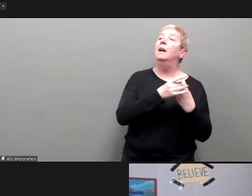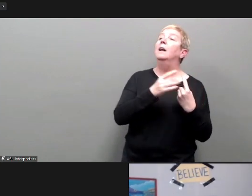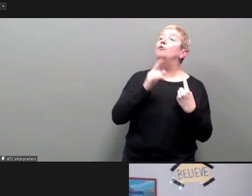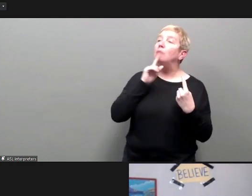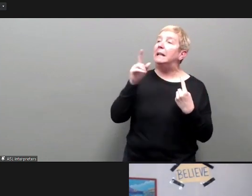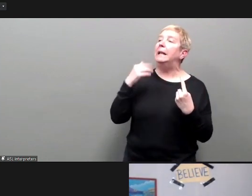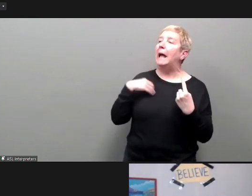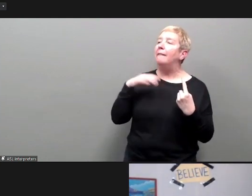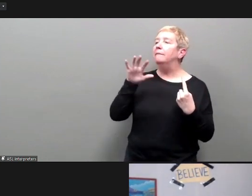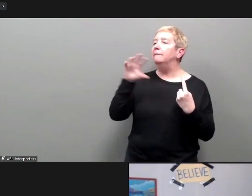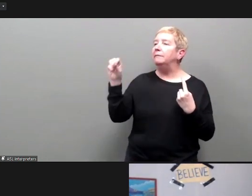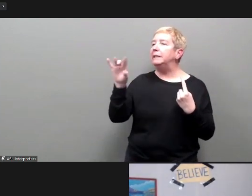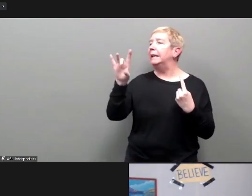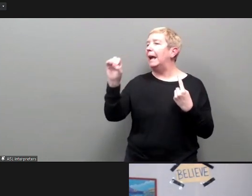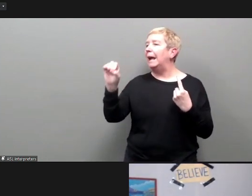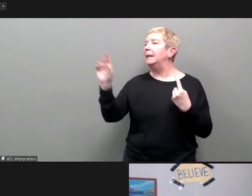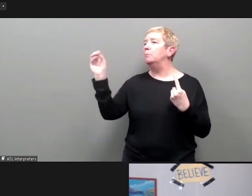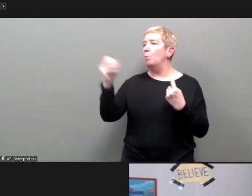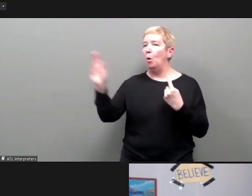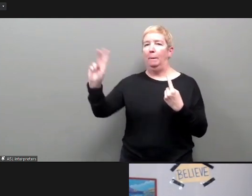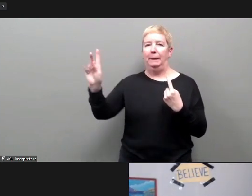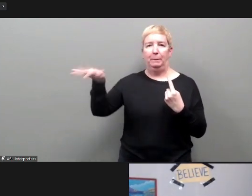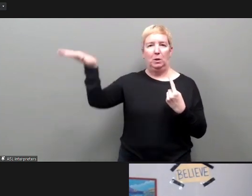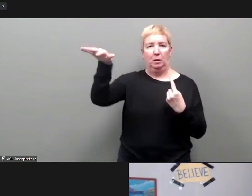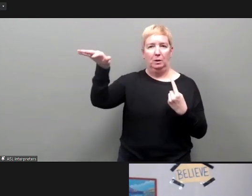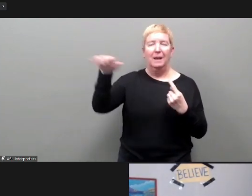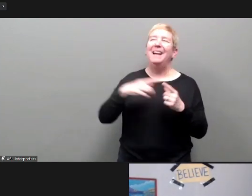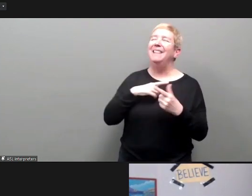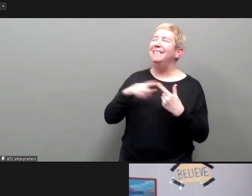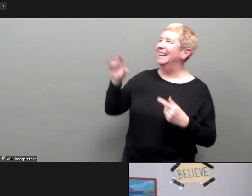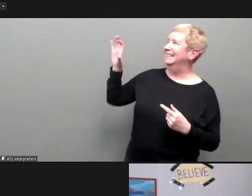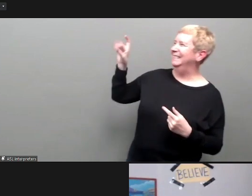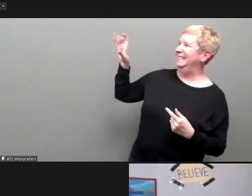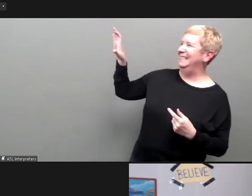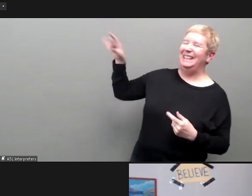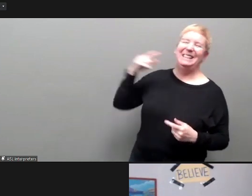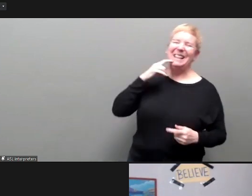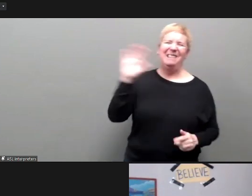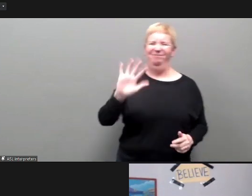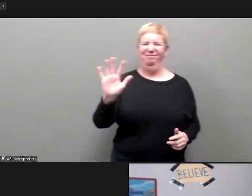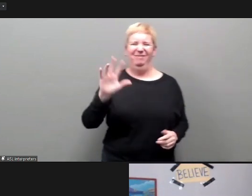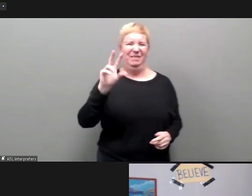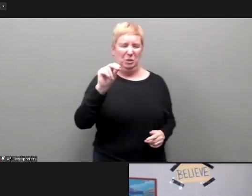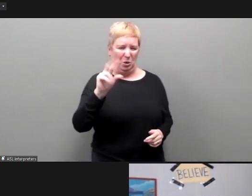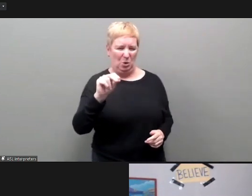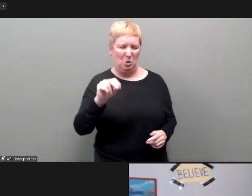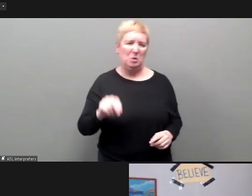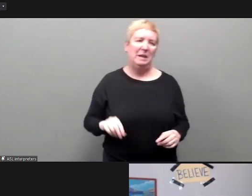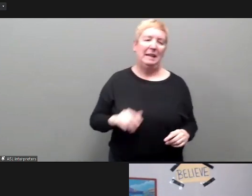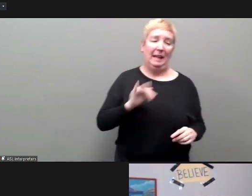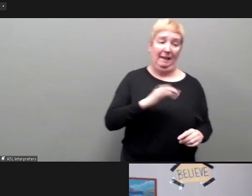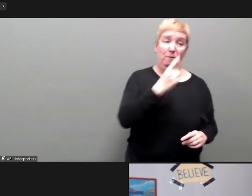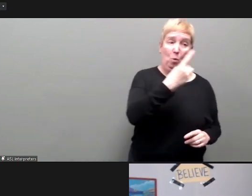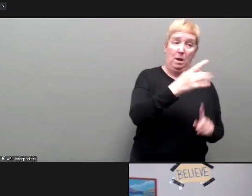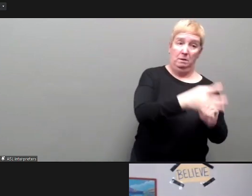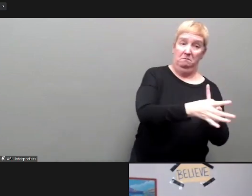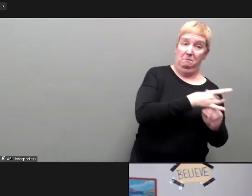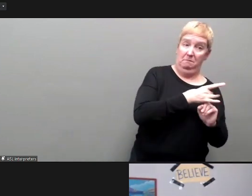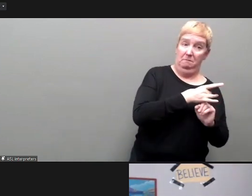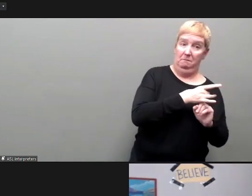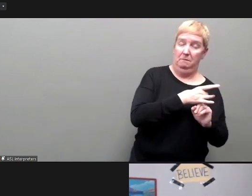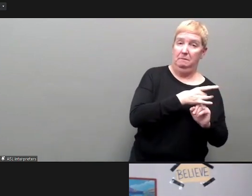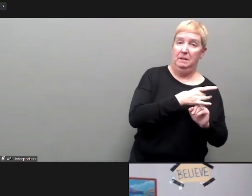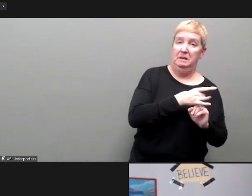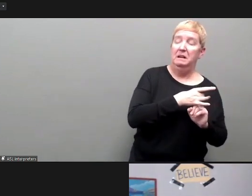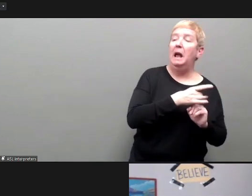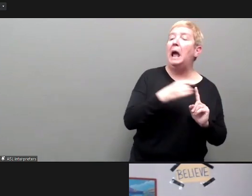And, but then the CDC reported, no, it's not that high. It's more like in their data, like for every one case, there's